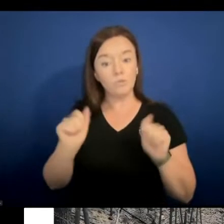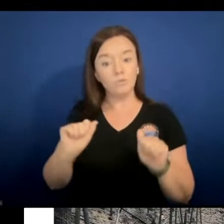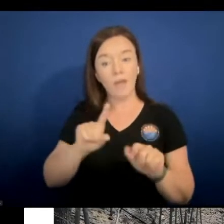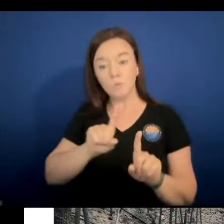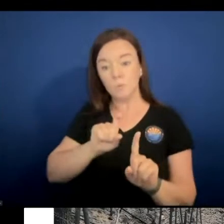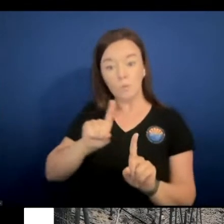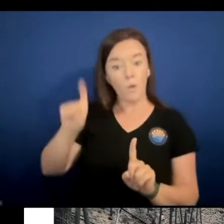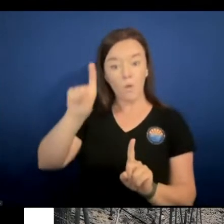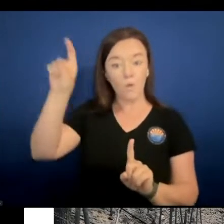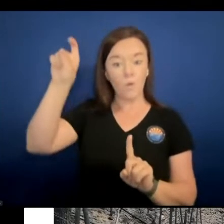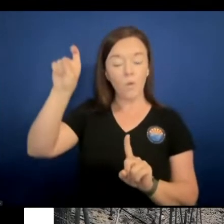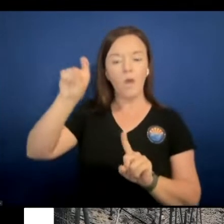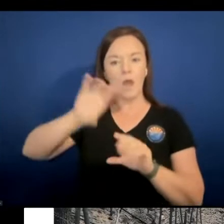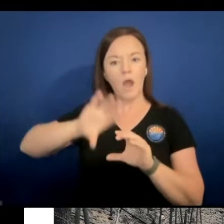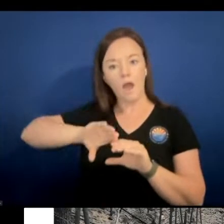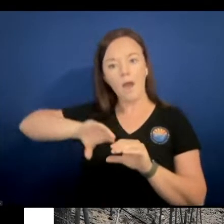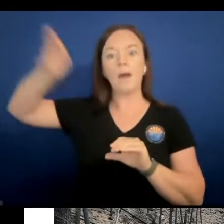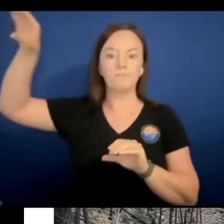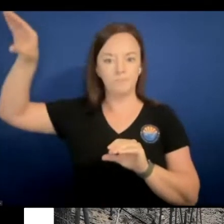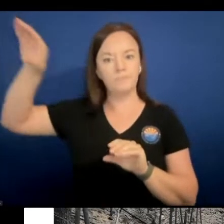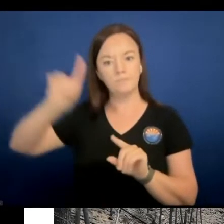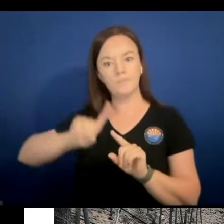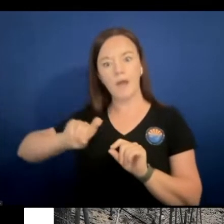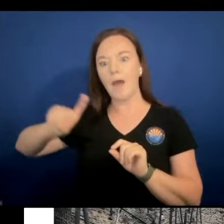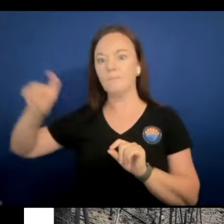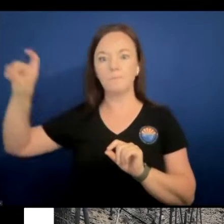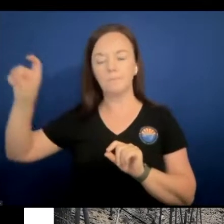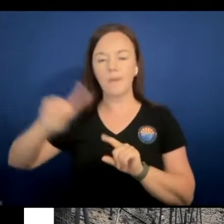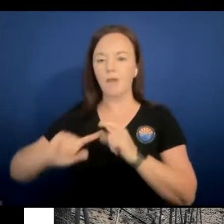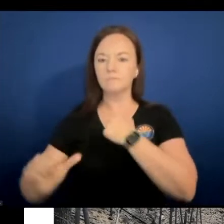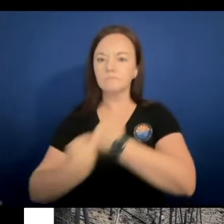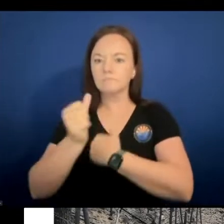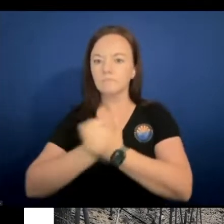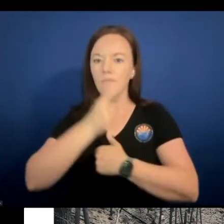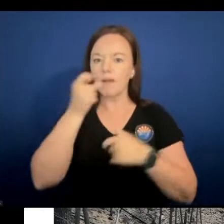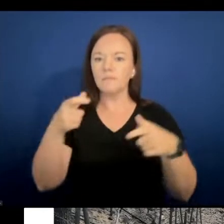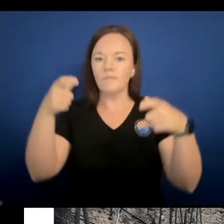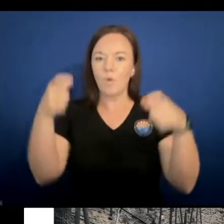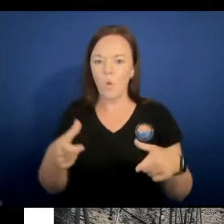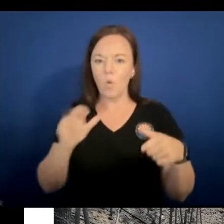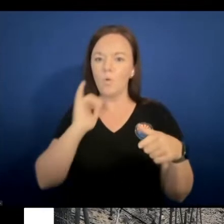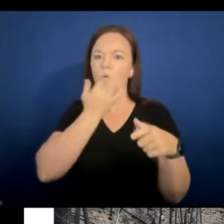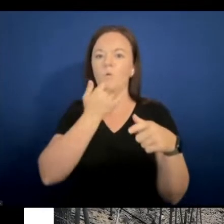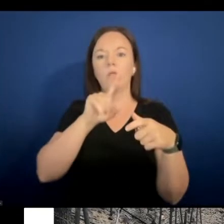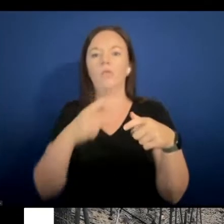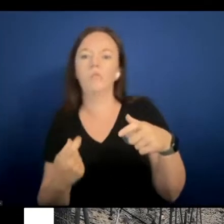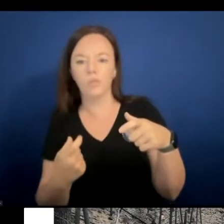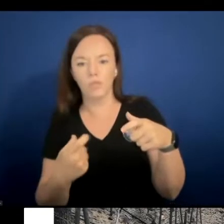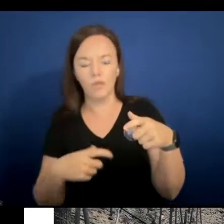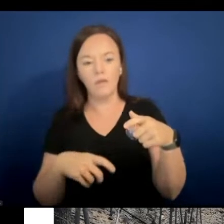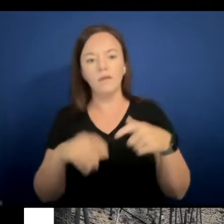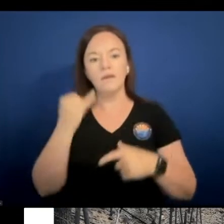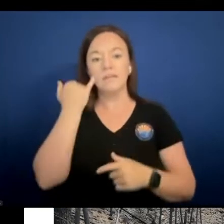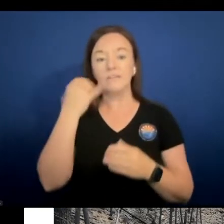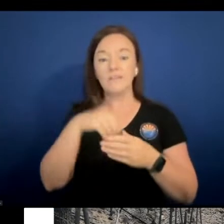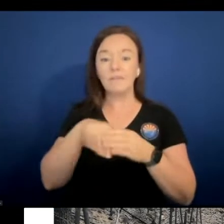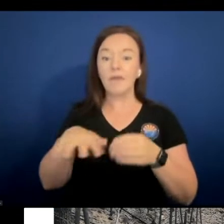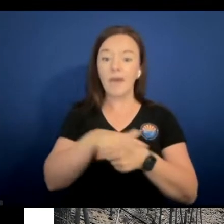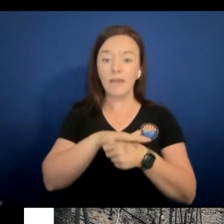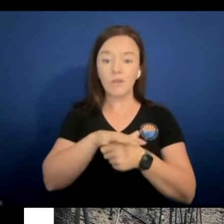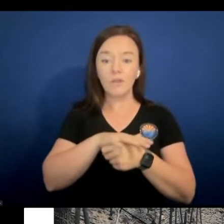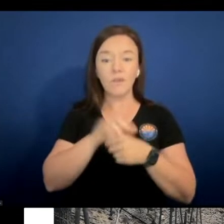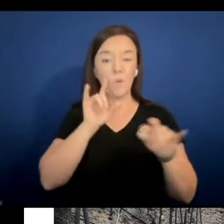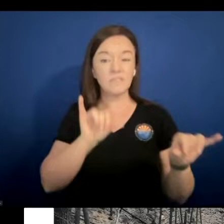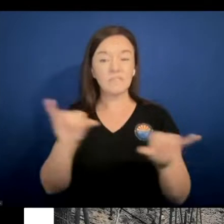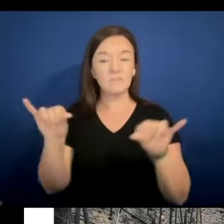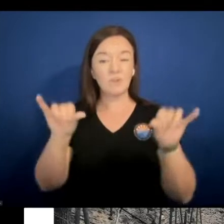be on the side slopes. But again, we all have to be careful if somebody's in this particular area or in a similar